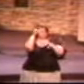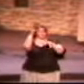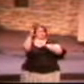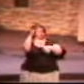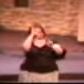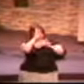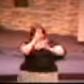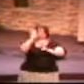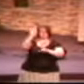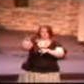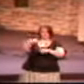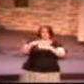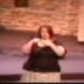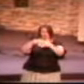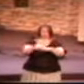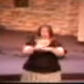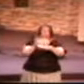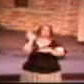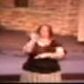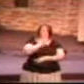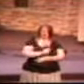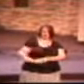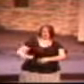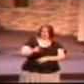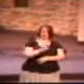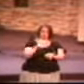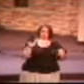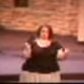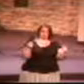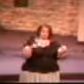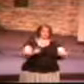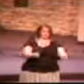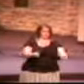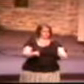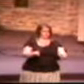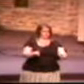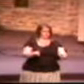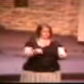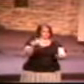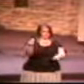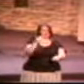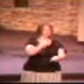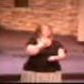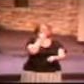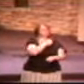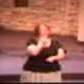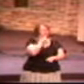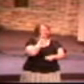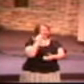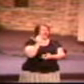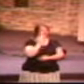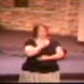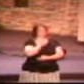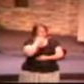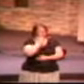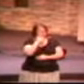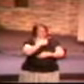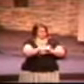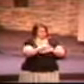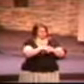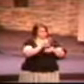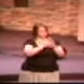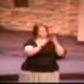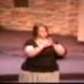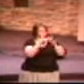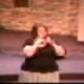hallowed be your name. Your kingdom come. Give us each day our daily bread, and forgive us